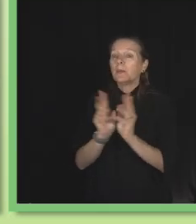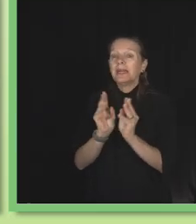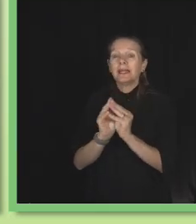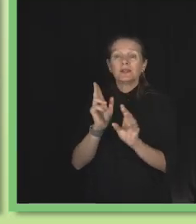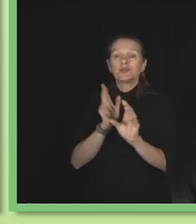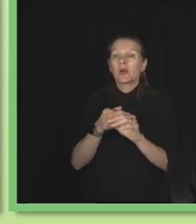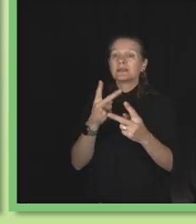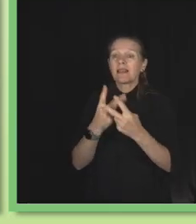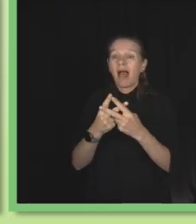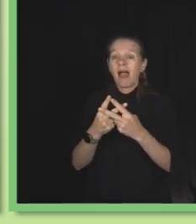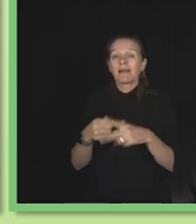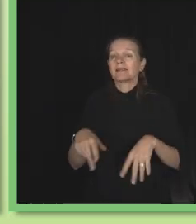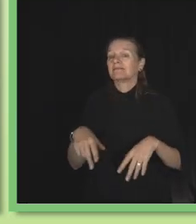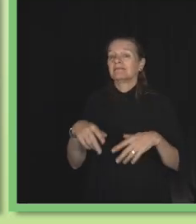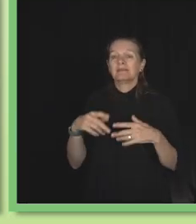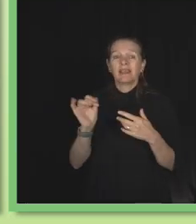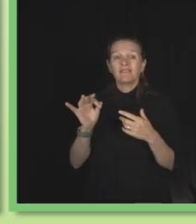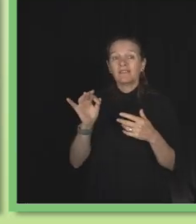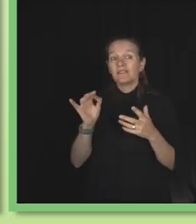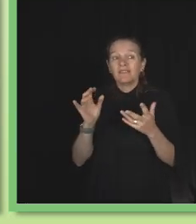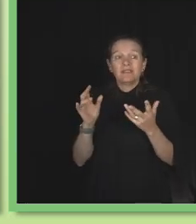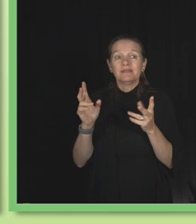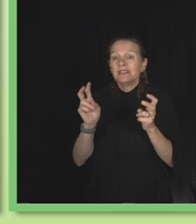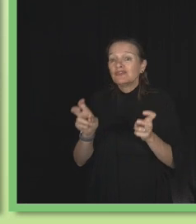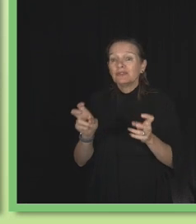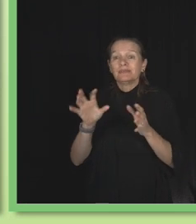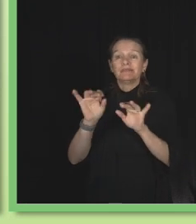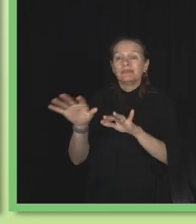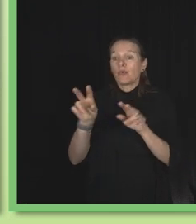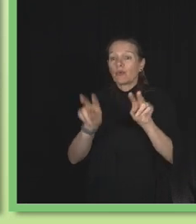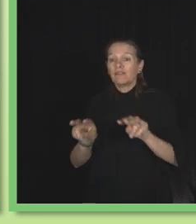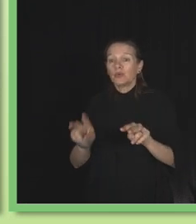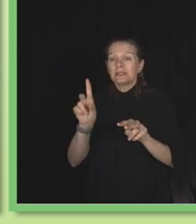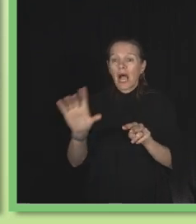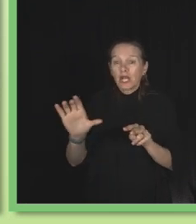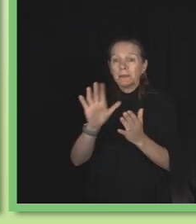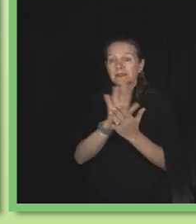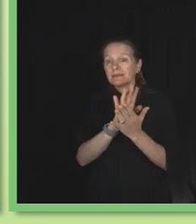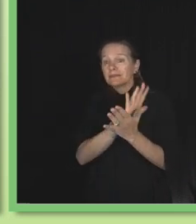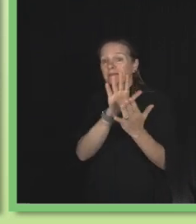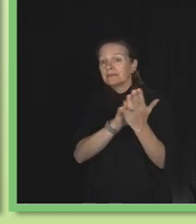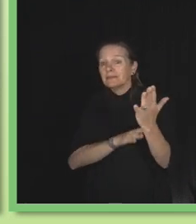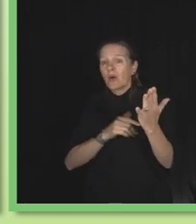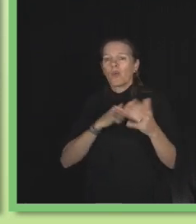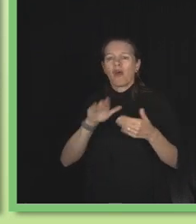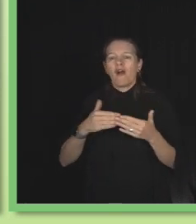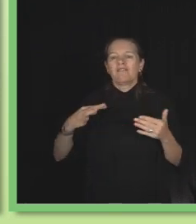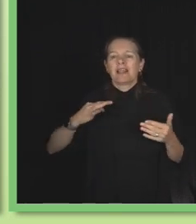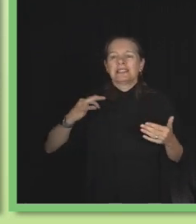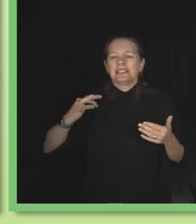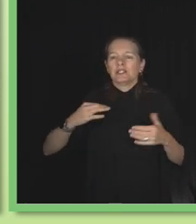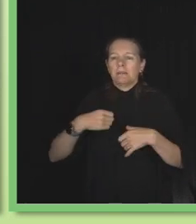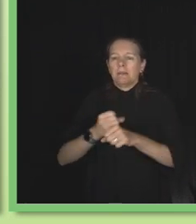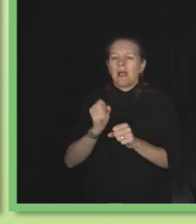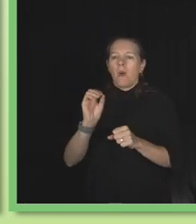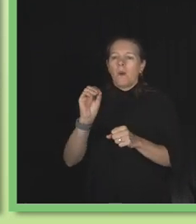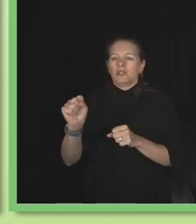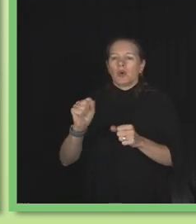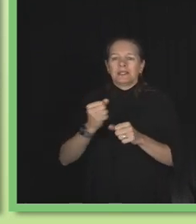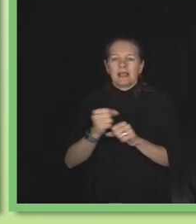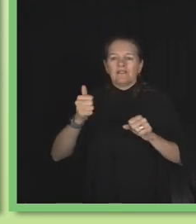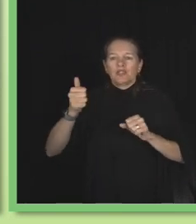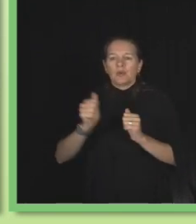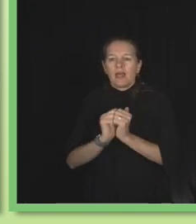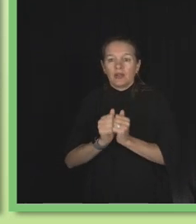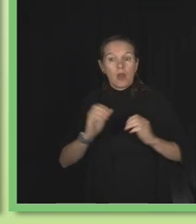join the Slack, submit an issue, review a document. Every contribution counts. We're all volunteers making open source safer together. No